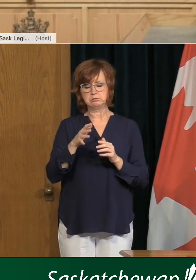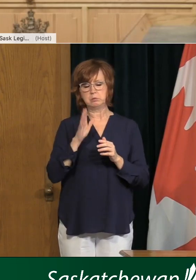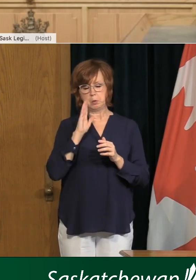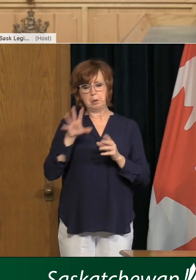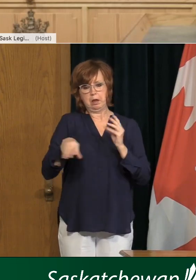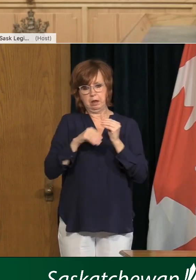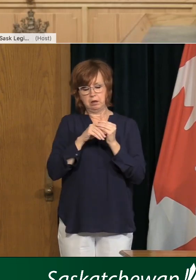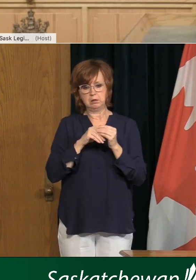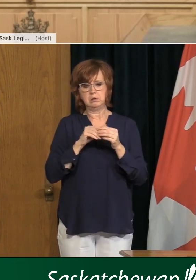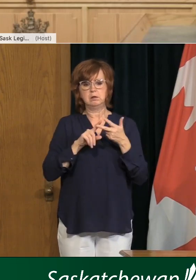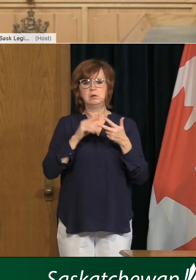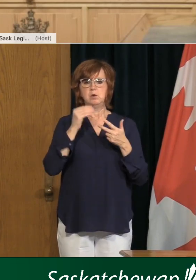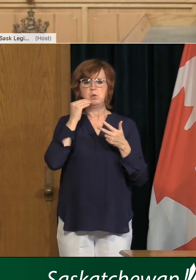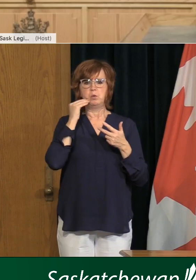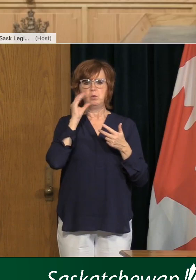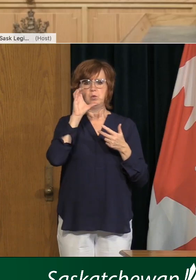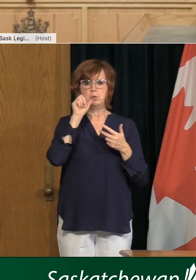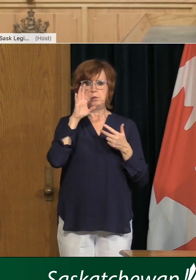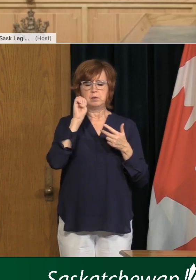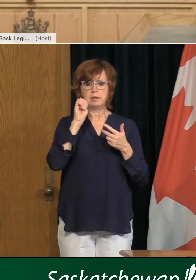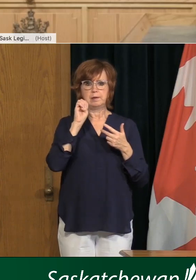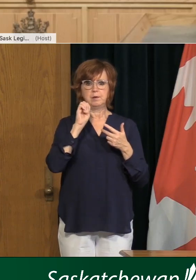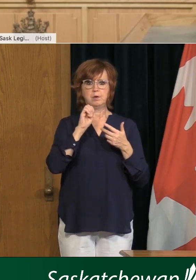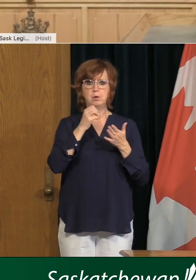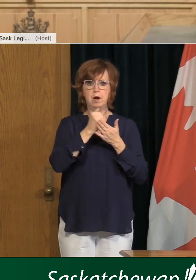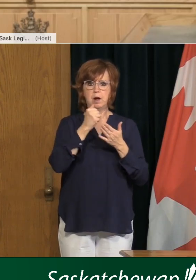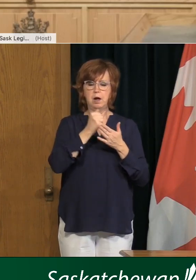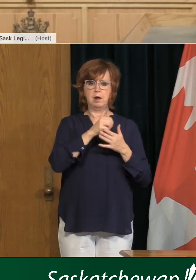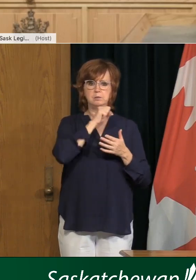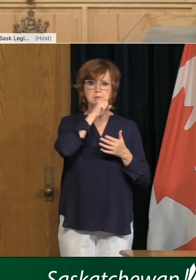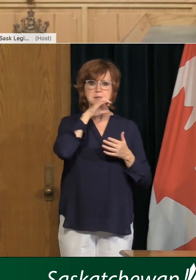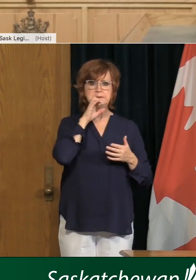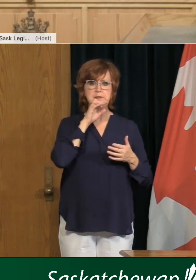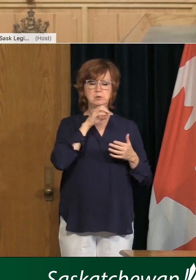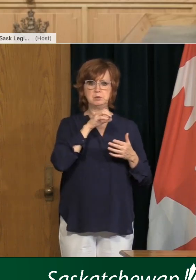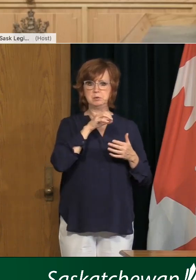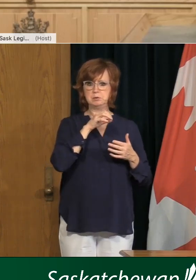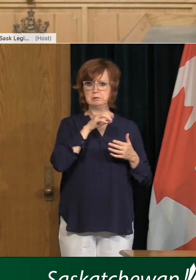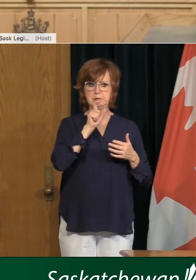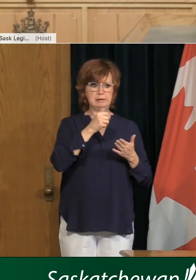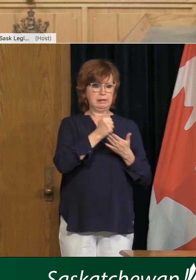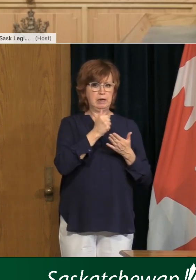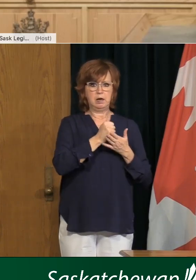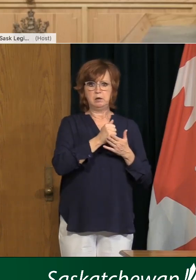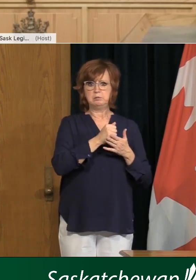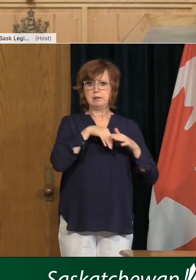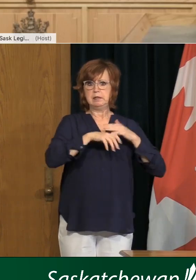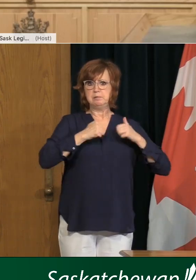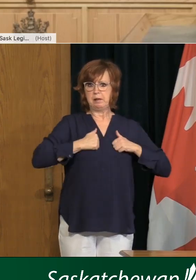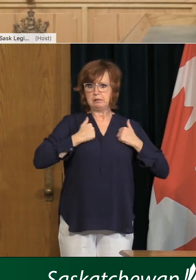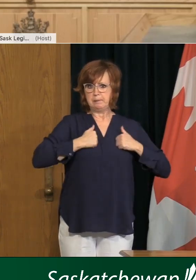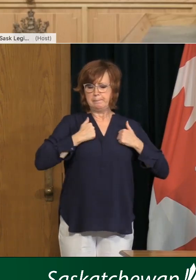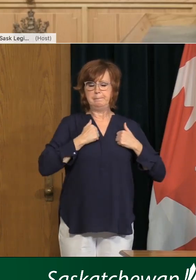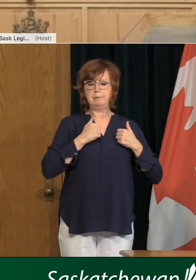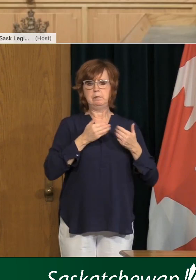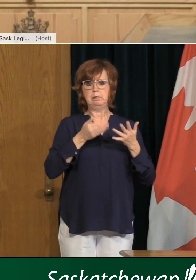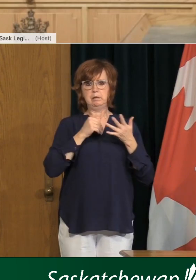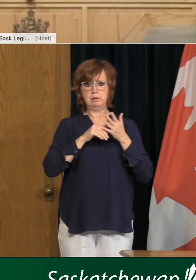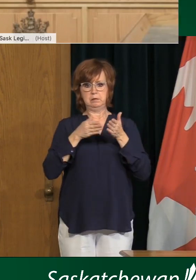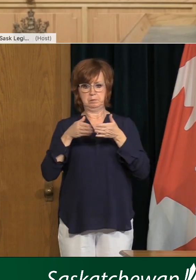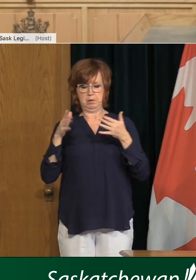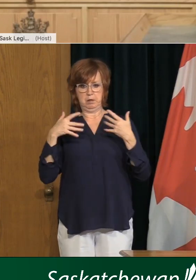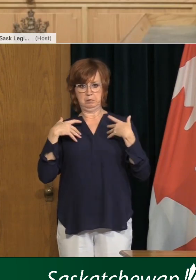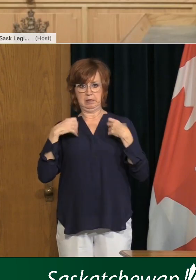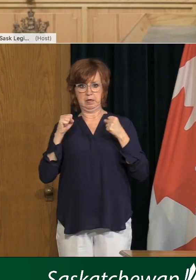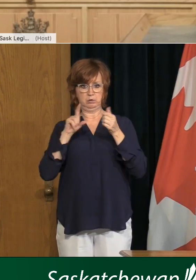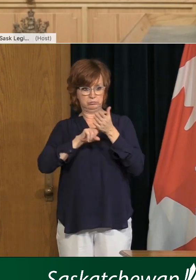be expanded to include things like bathing services, and public health, nursing and public health inspections will